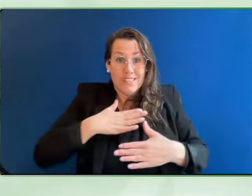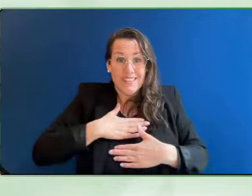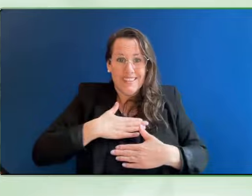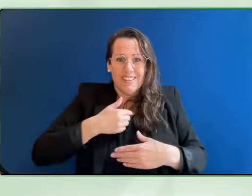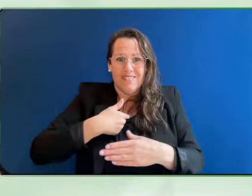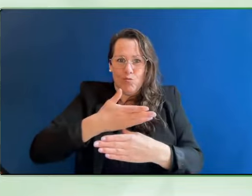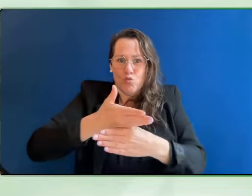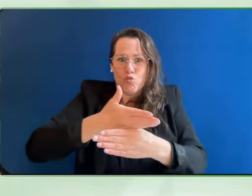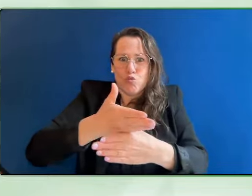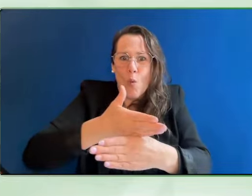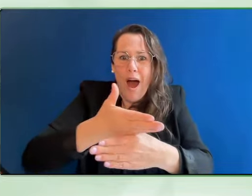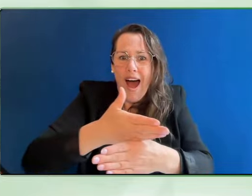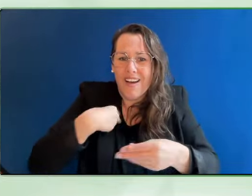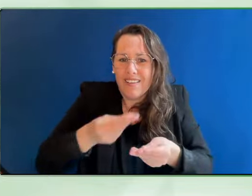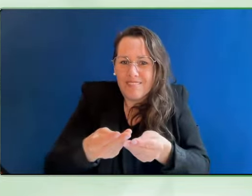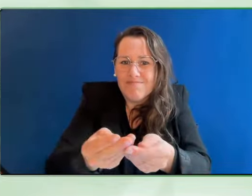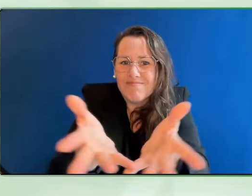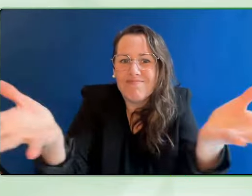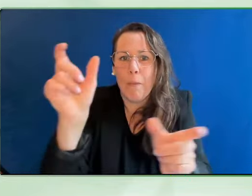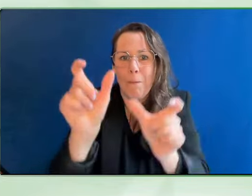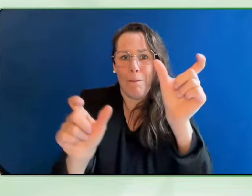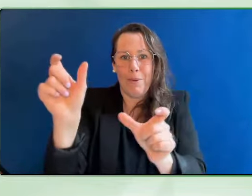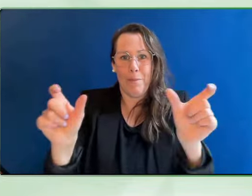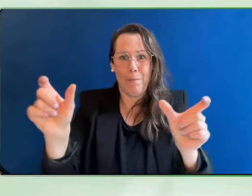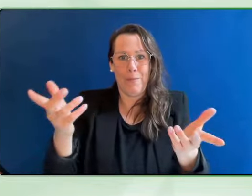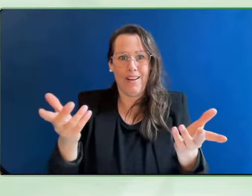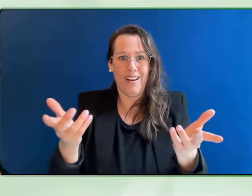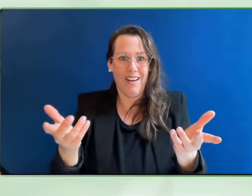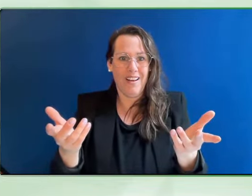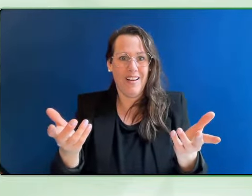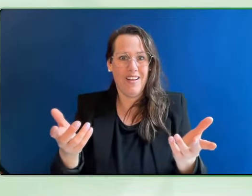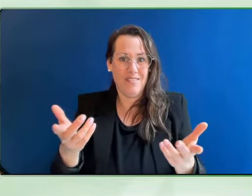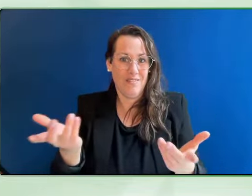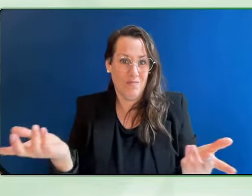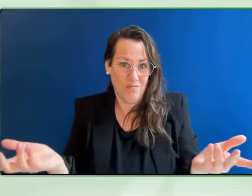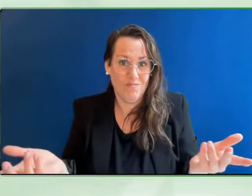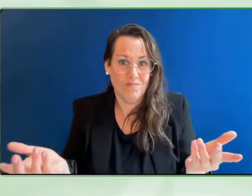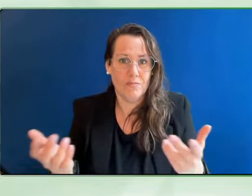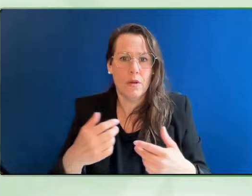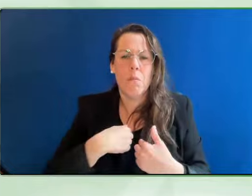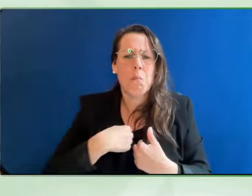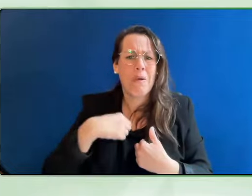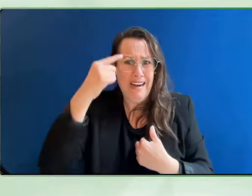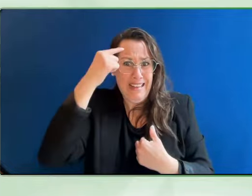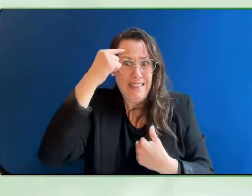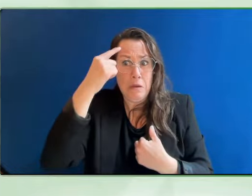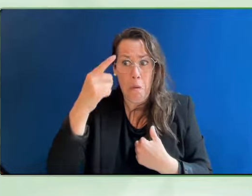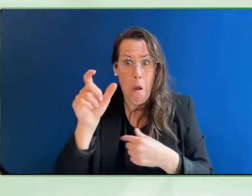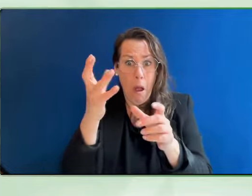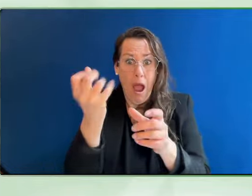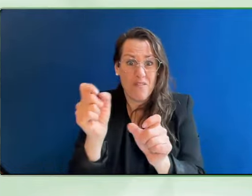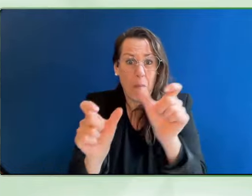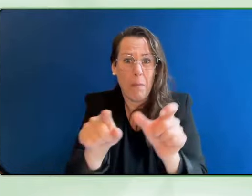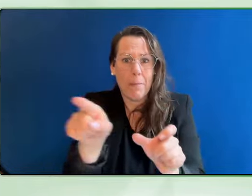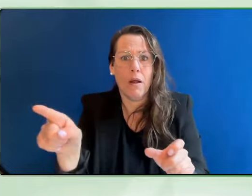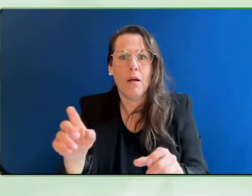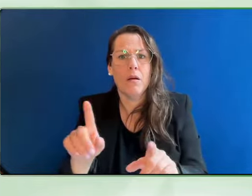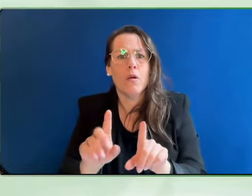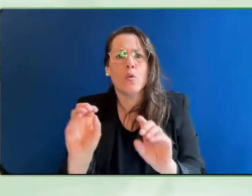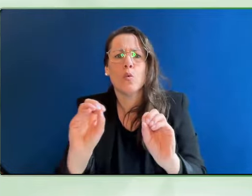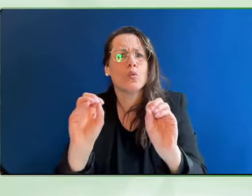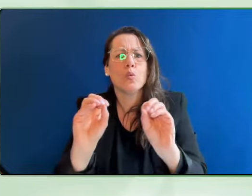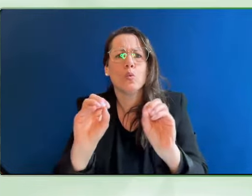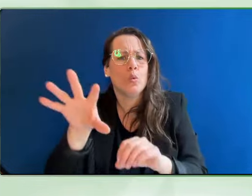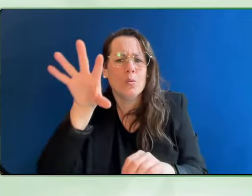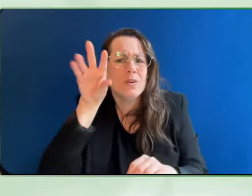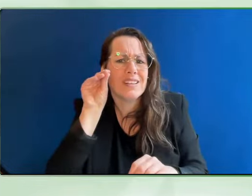can get along with people from all over the world, and I really do love this kind of thing.